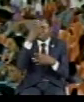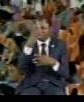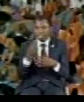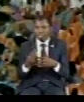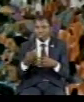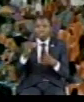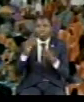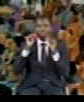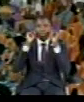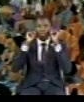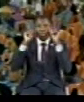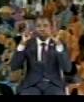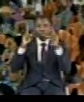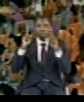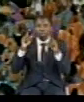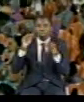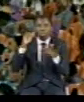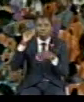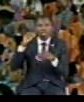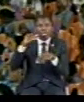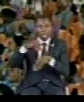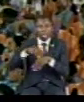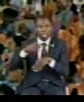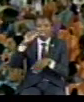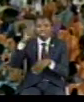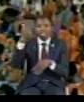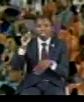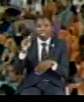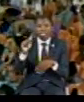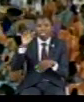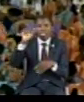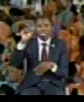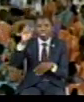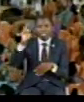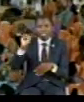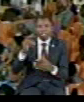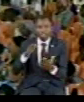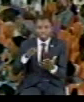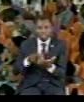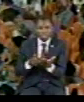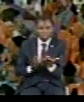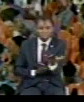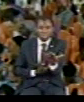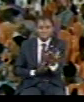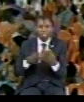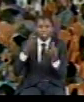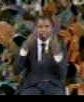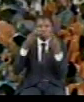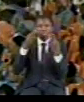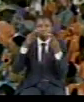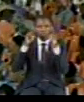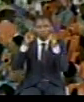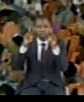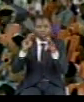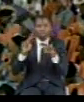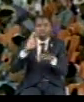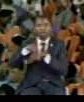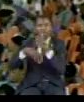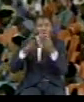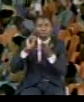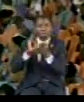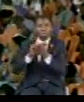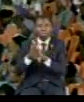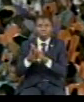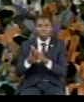a.m. this morning. And lo and behold, God indeed remembered him. All the symptoms of fever,